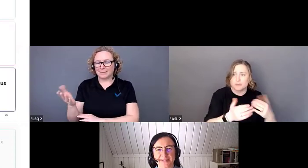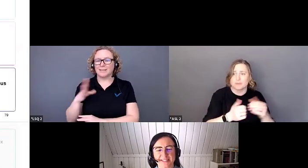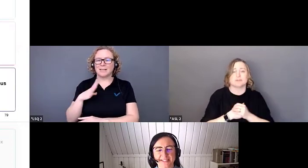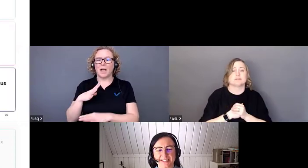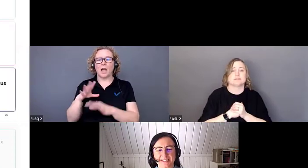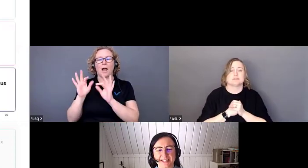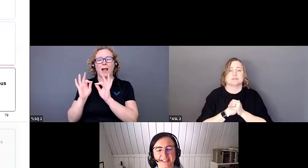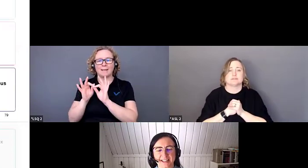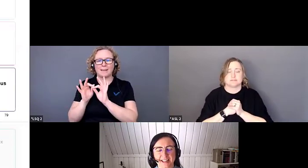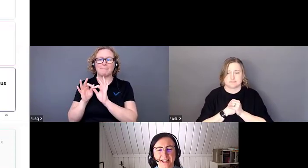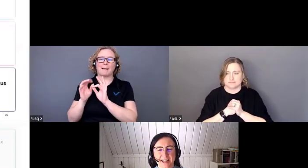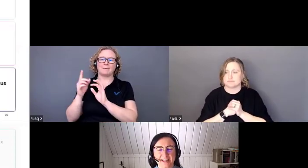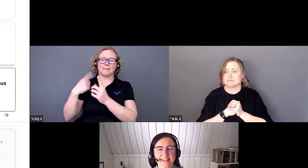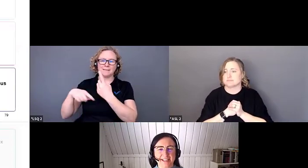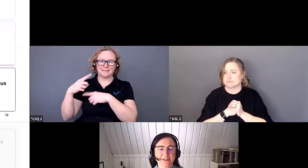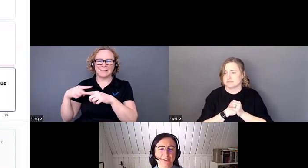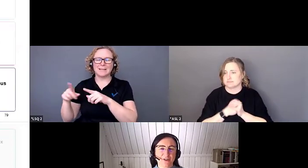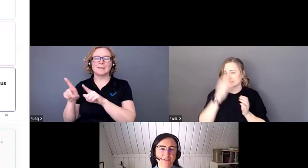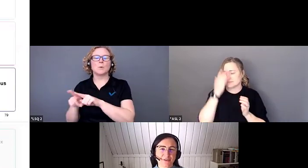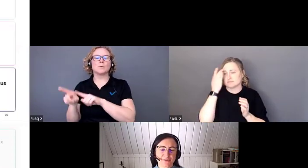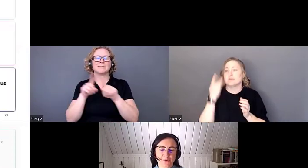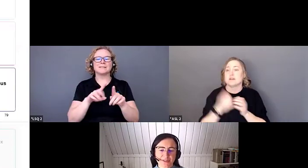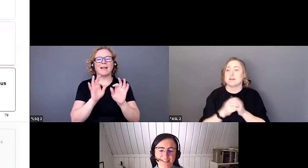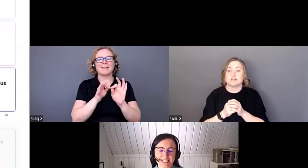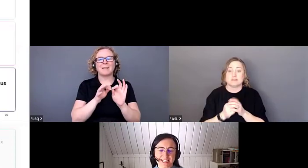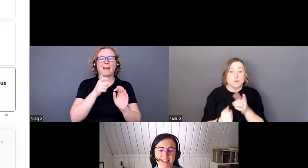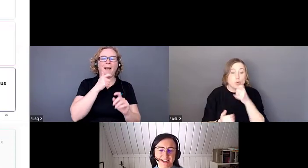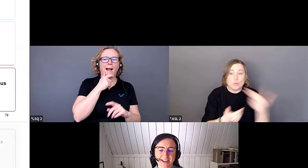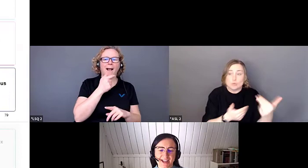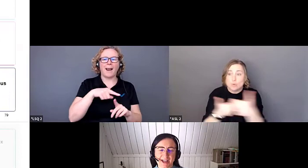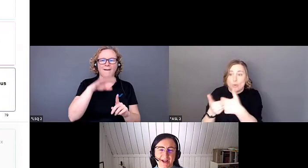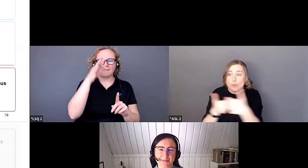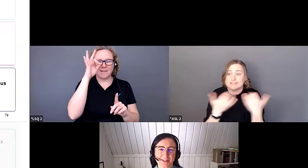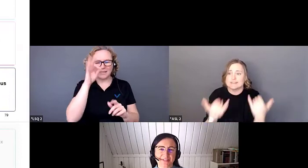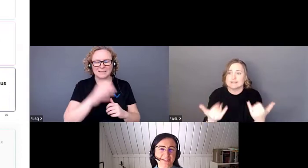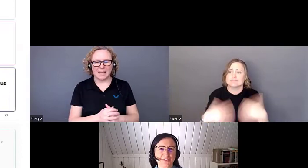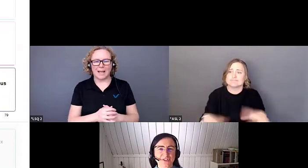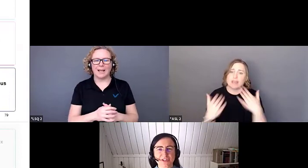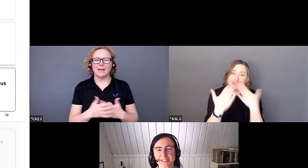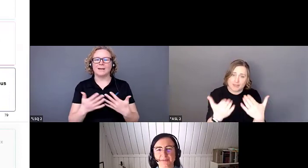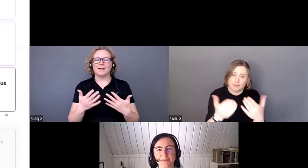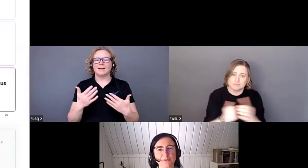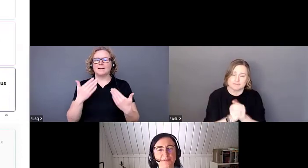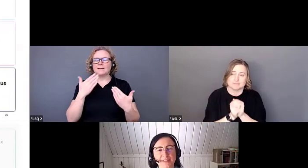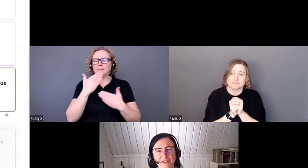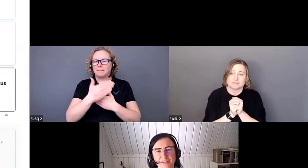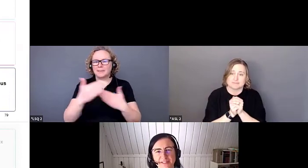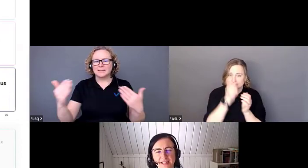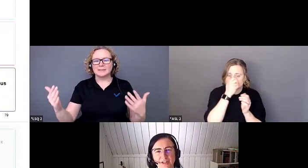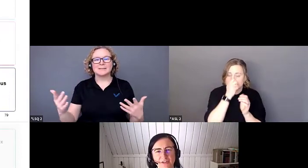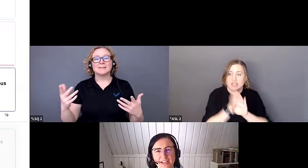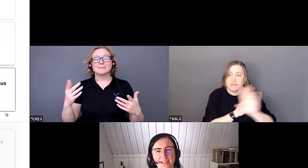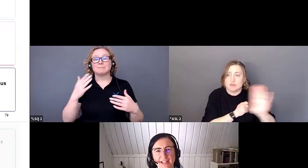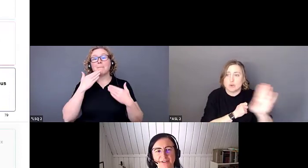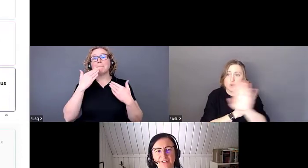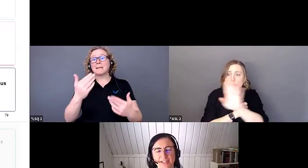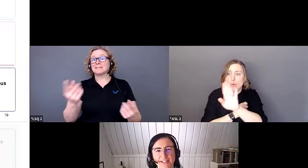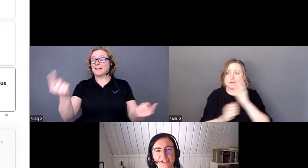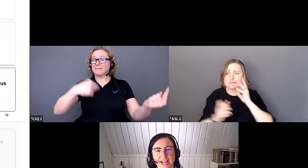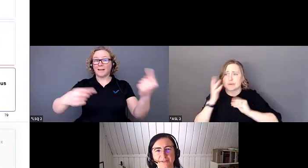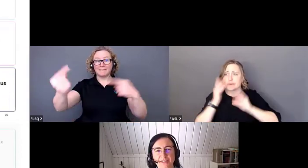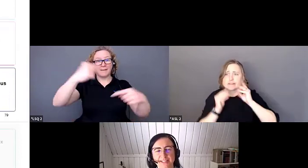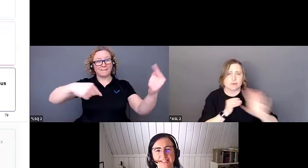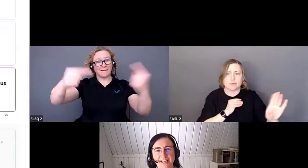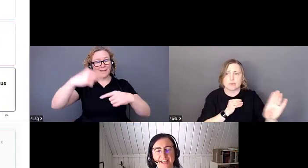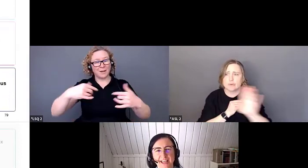happen behind the scenes. And thank you to all of you who joined us today, and thanks for sharing some of your reflections and learning and unlearning